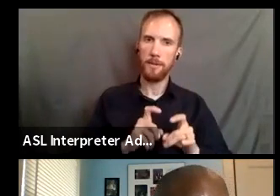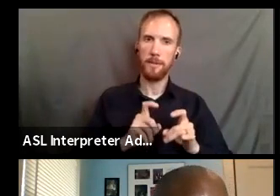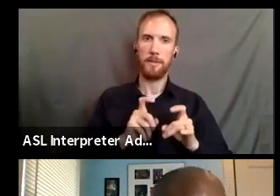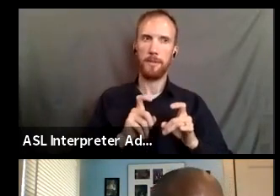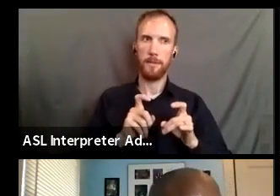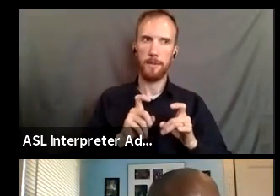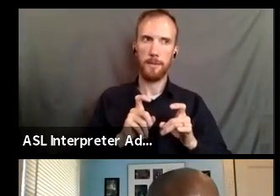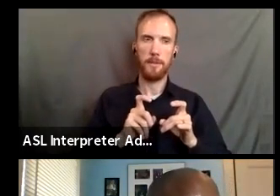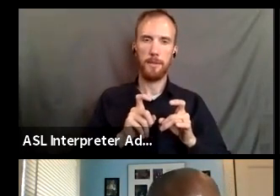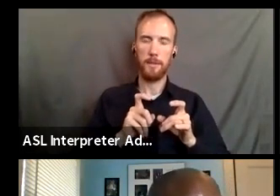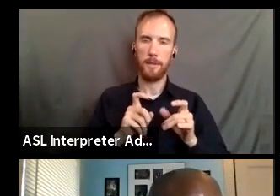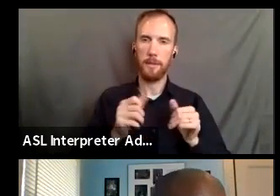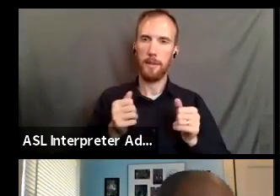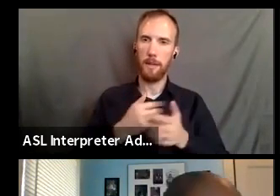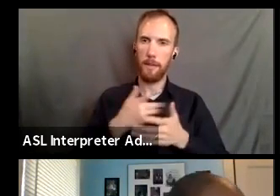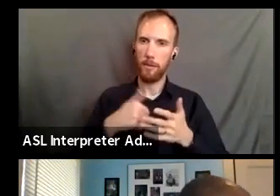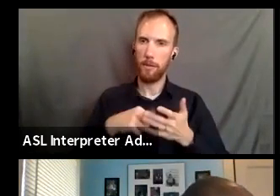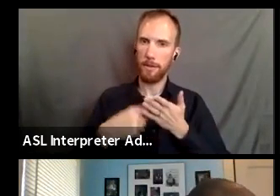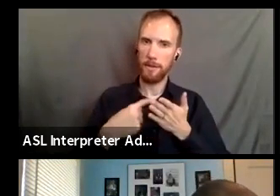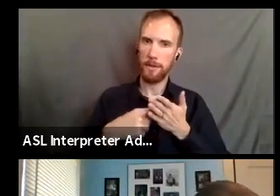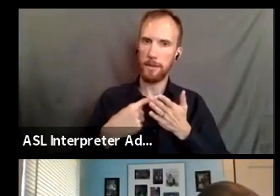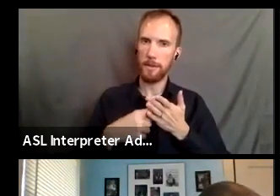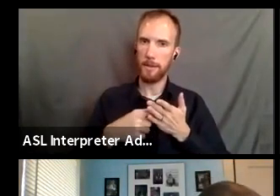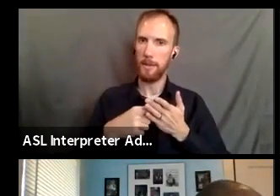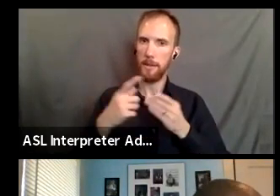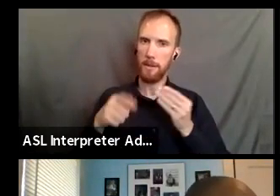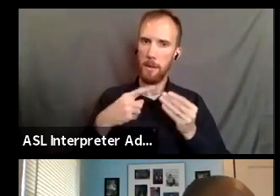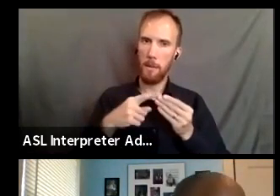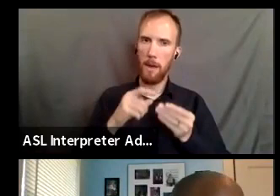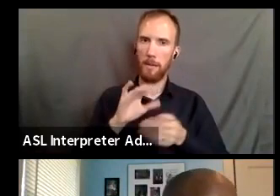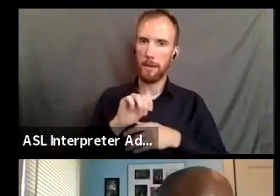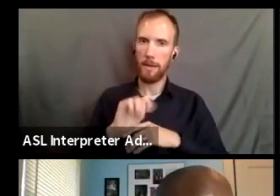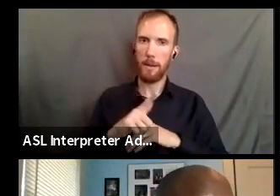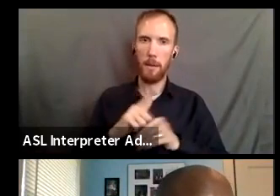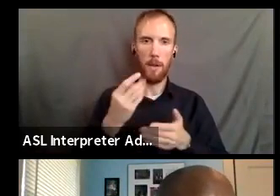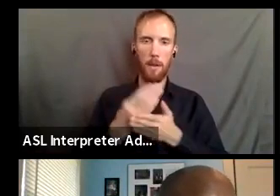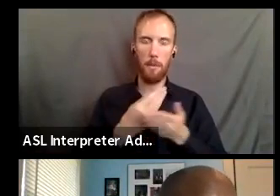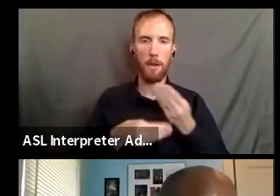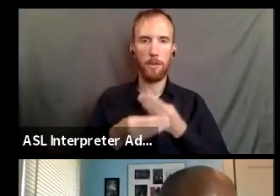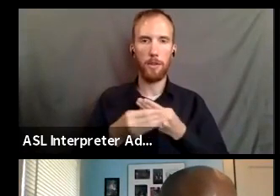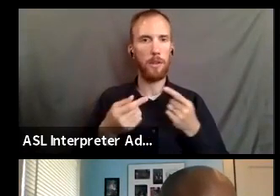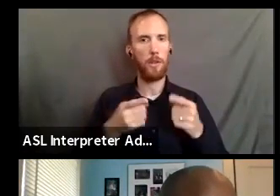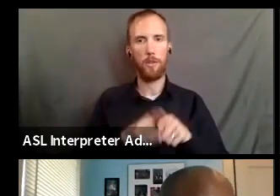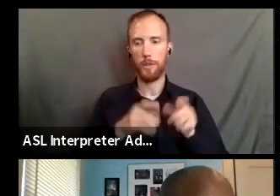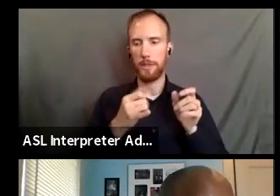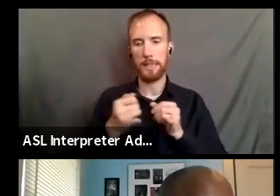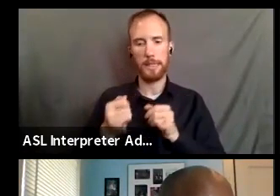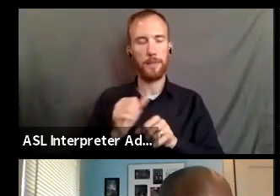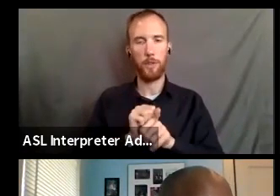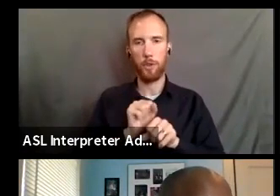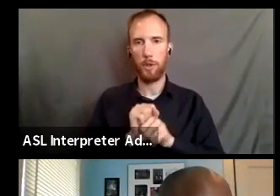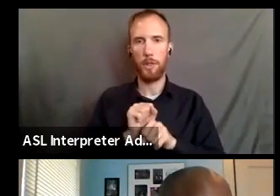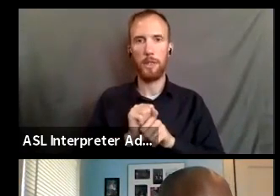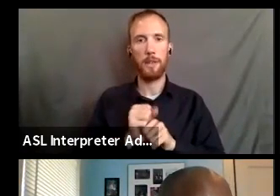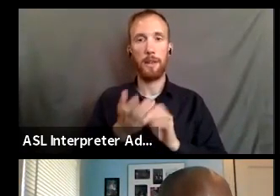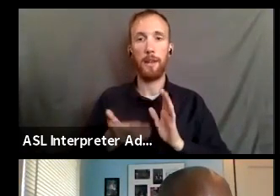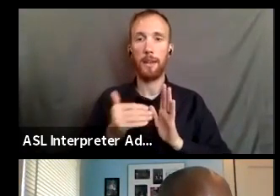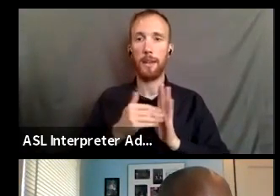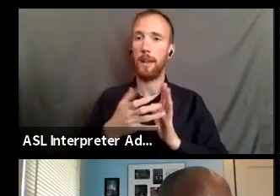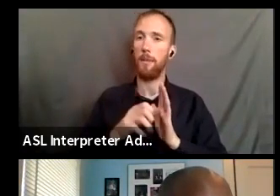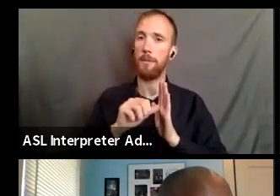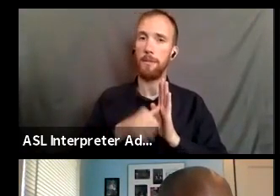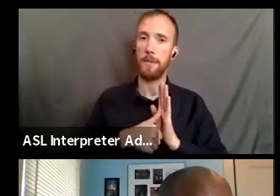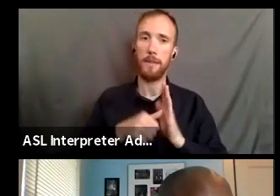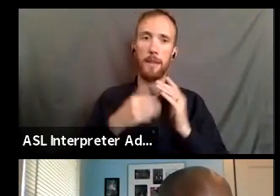on the capital budget as as well as with individual contacts uh again um i want to thank